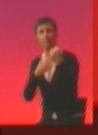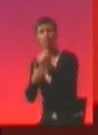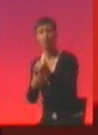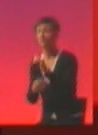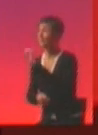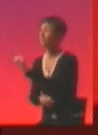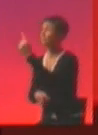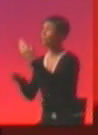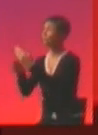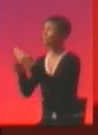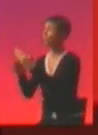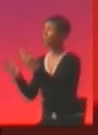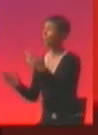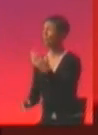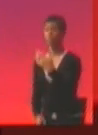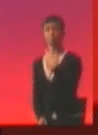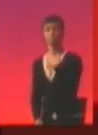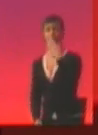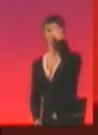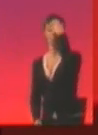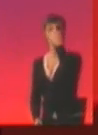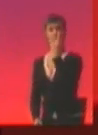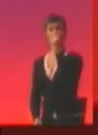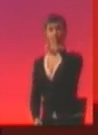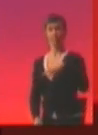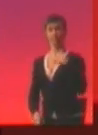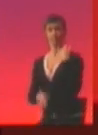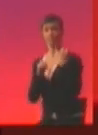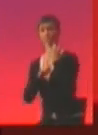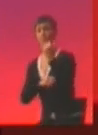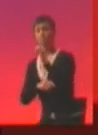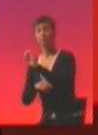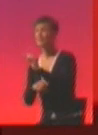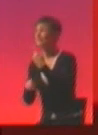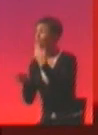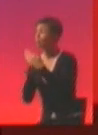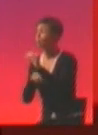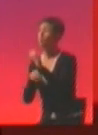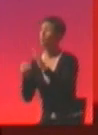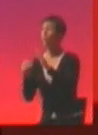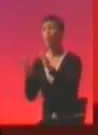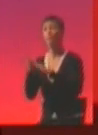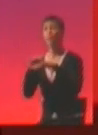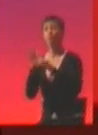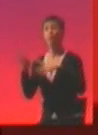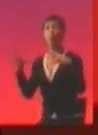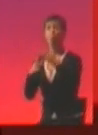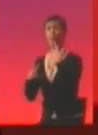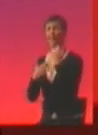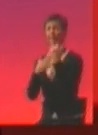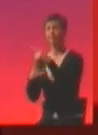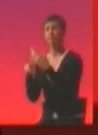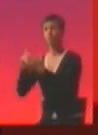job, he had a royal equerry ring up on his behalf. For his second job, his mother-in-law, Lady Astor, put in a good word.